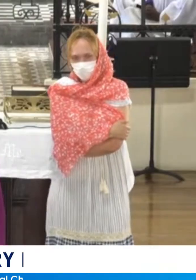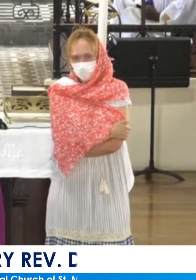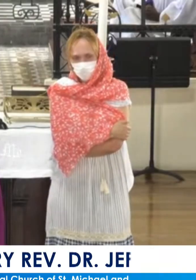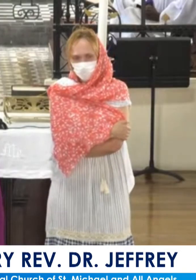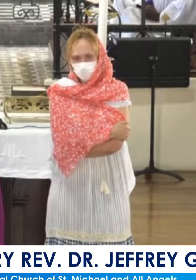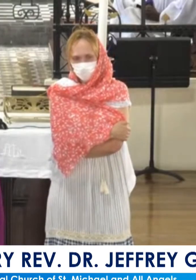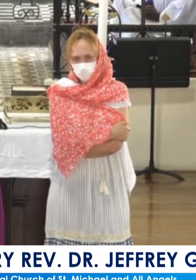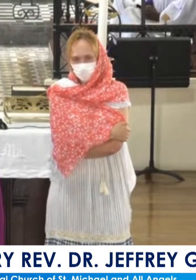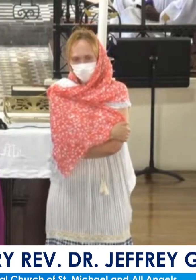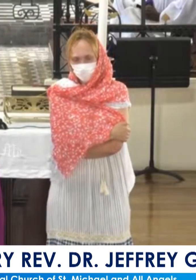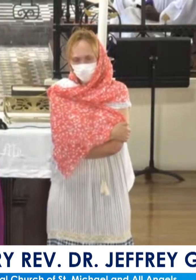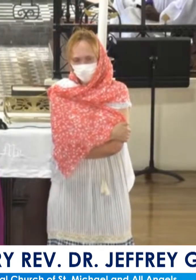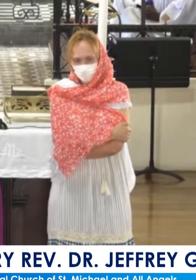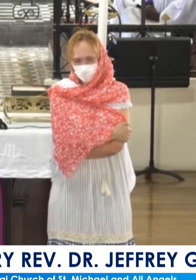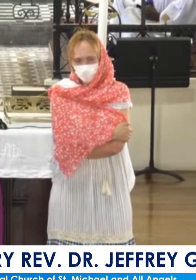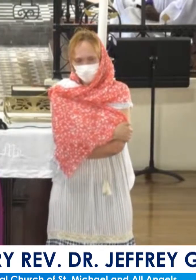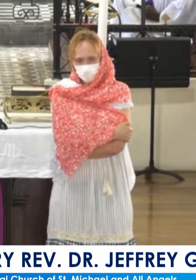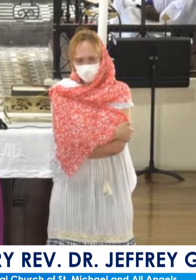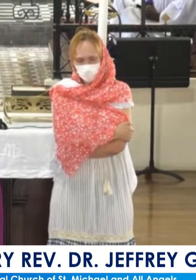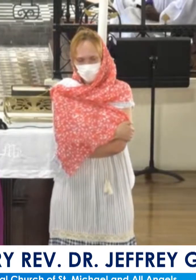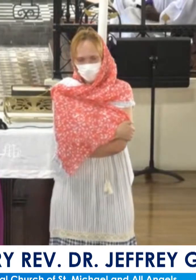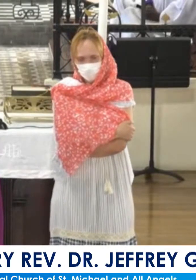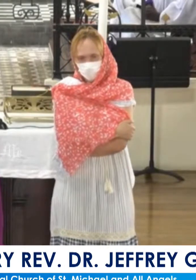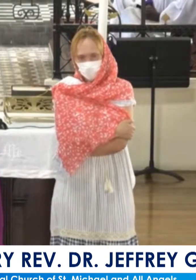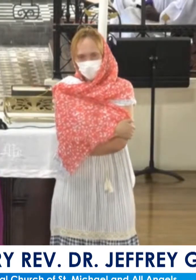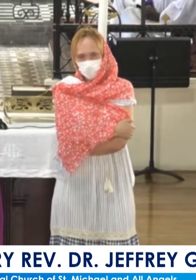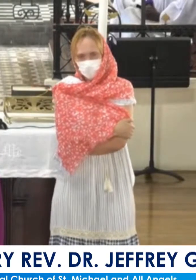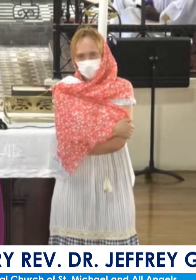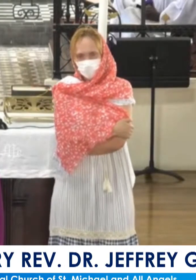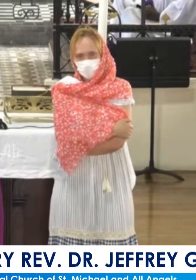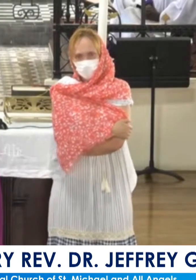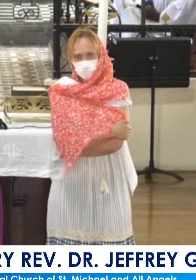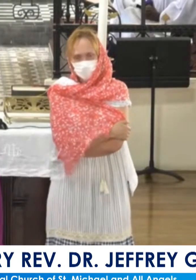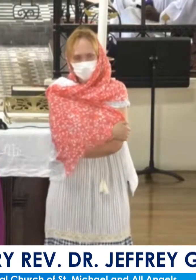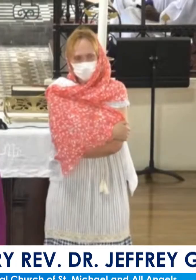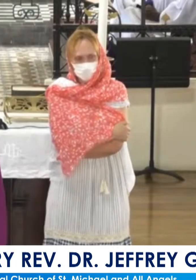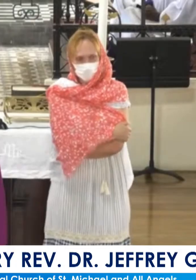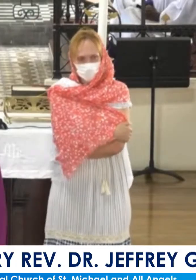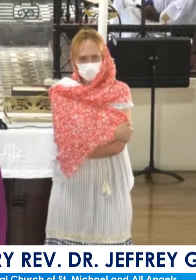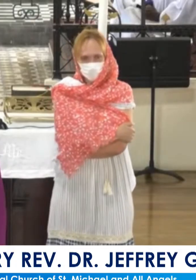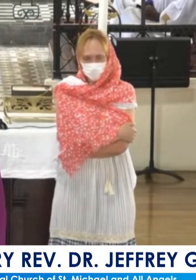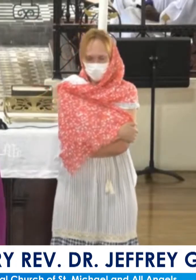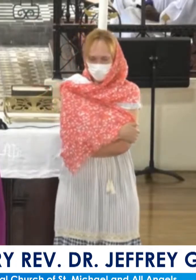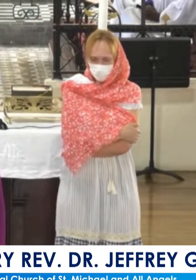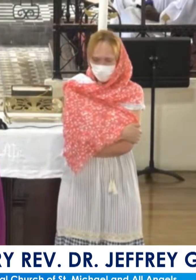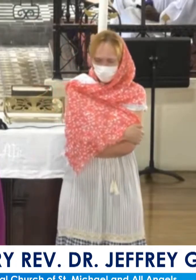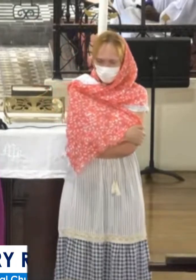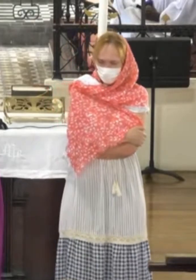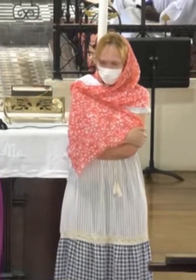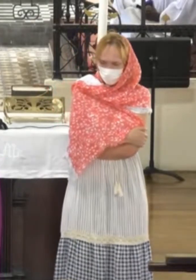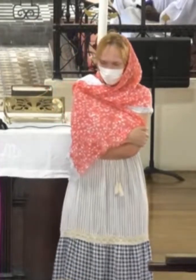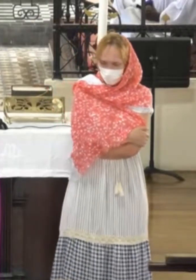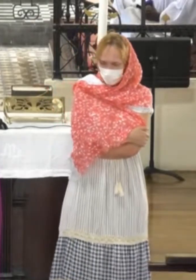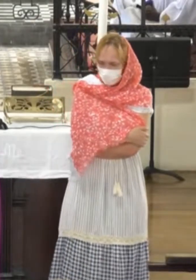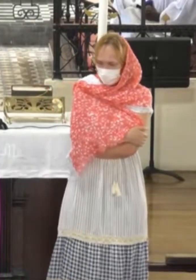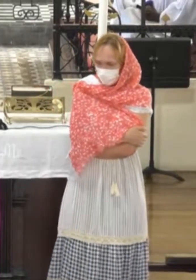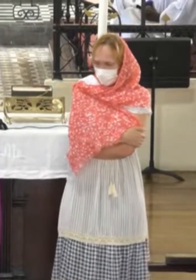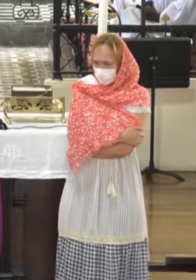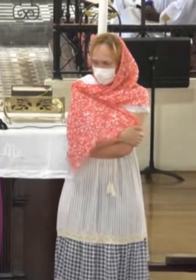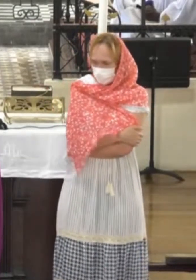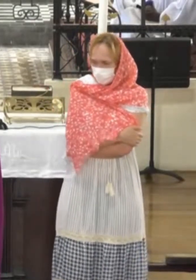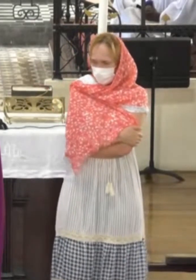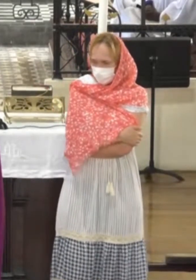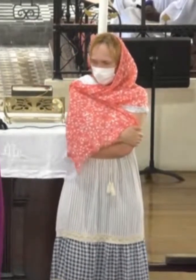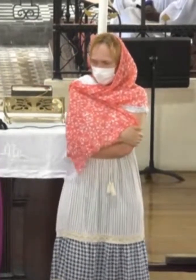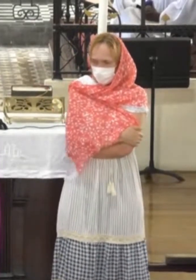Show your mercy to all who live in fear of being overcome by those stronger than themselves. Be with